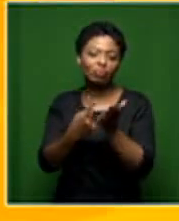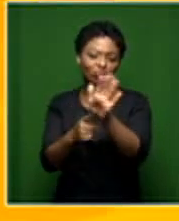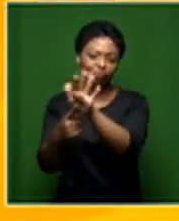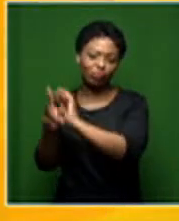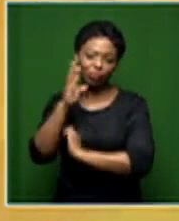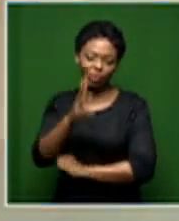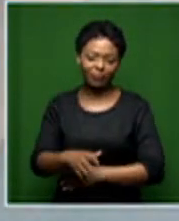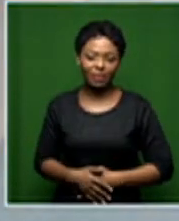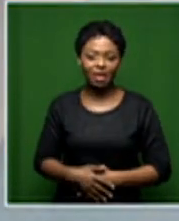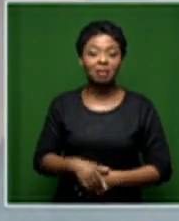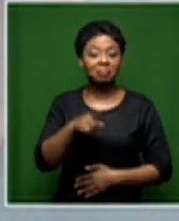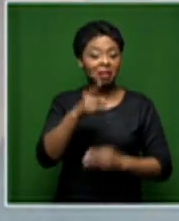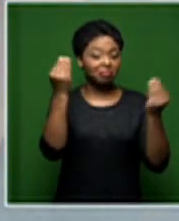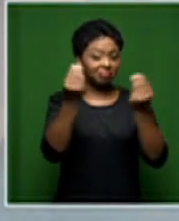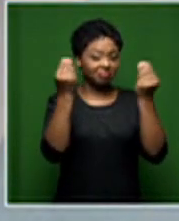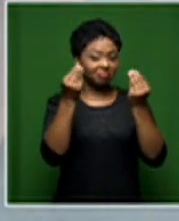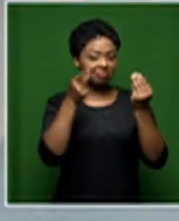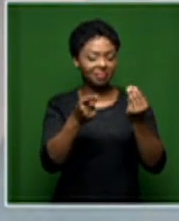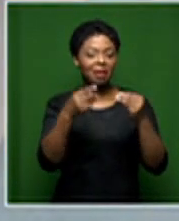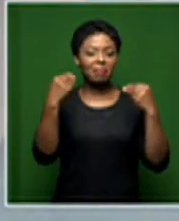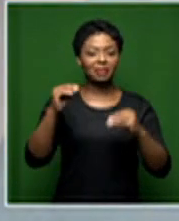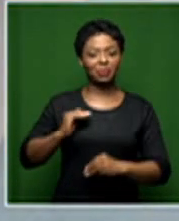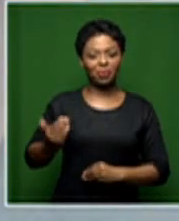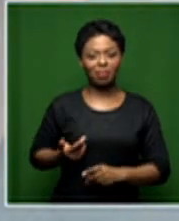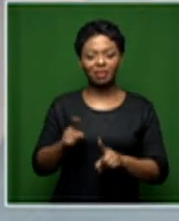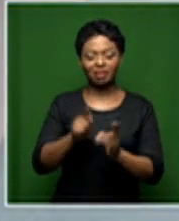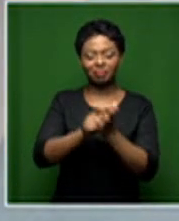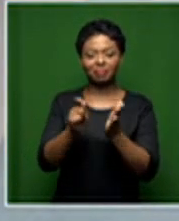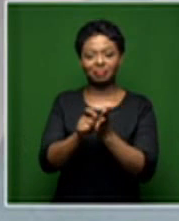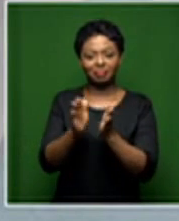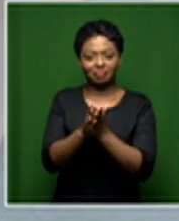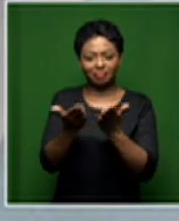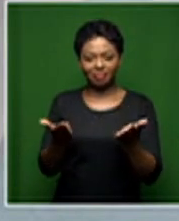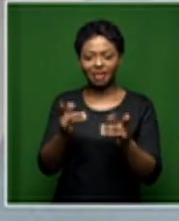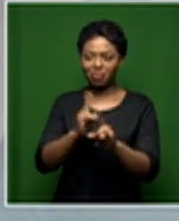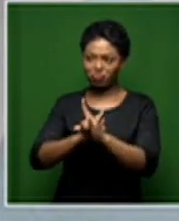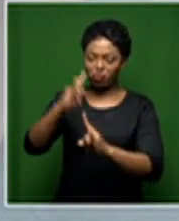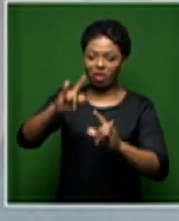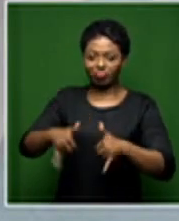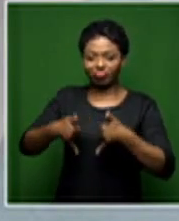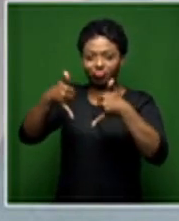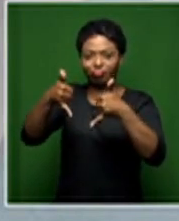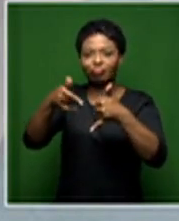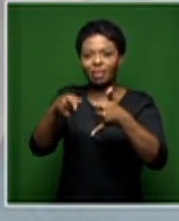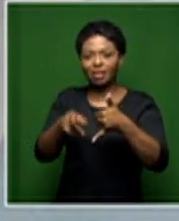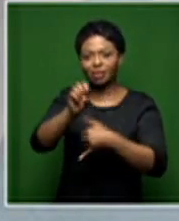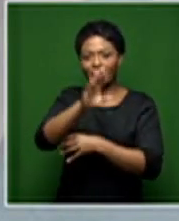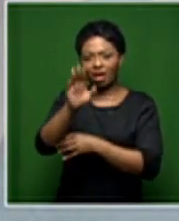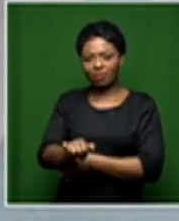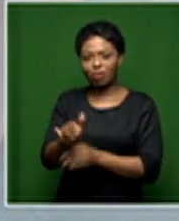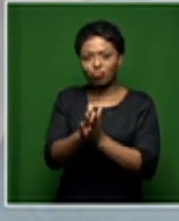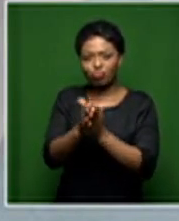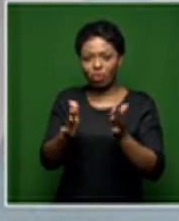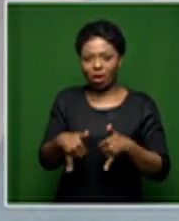Acclaimed author, businesswoman and adult fiction winner at this year's South African Book Awards, Jackie